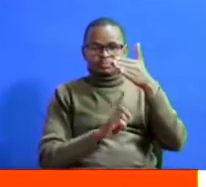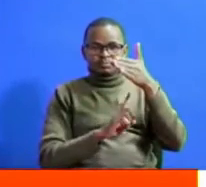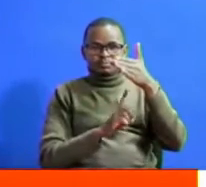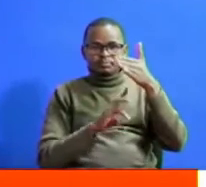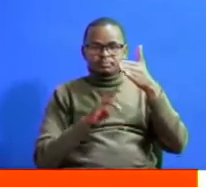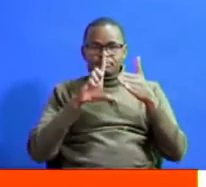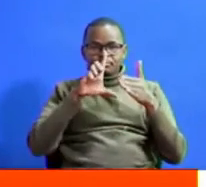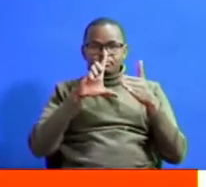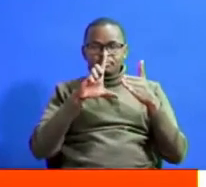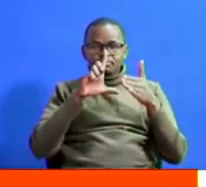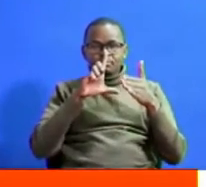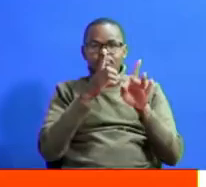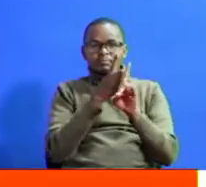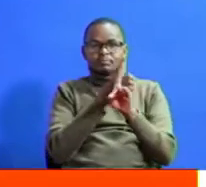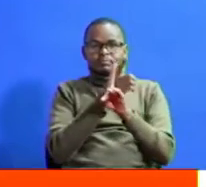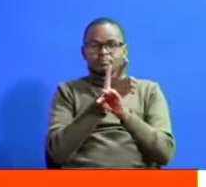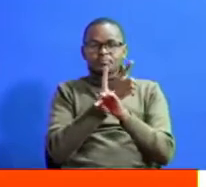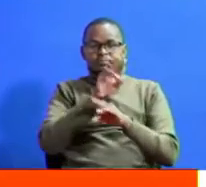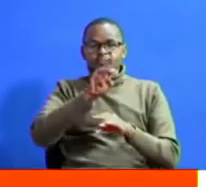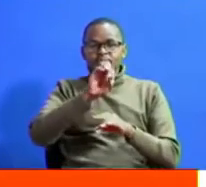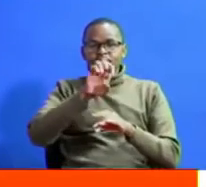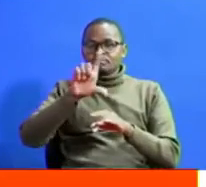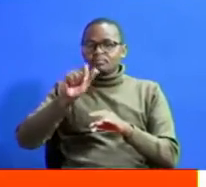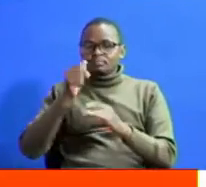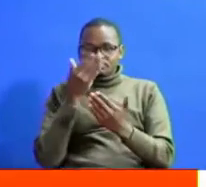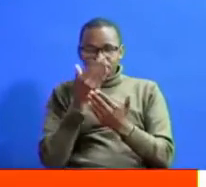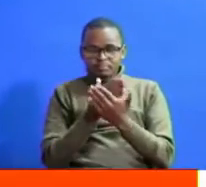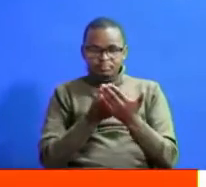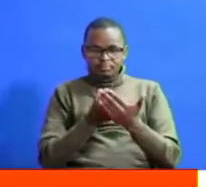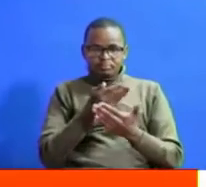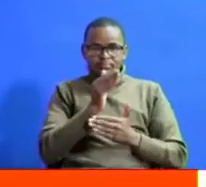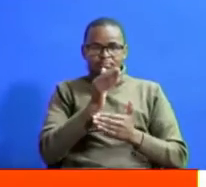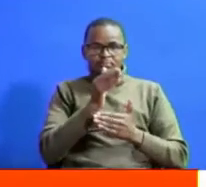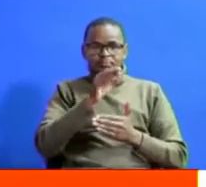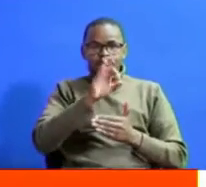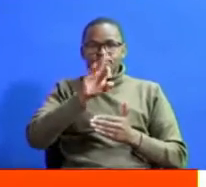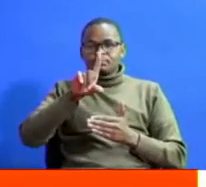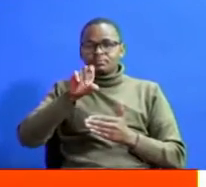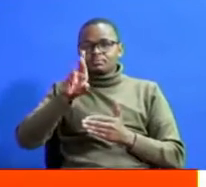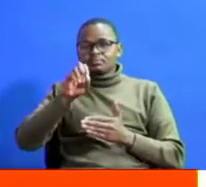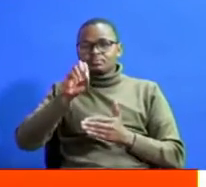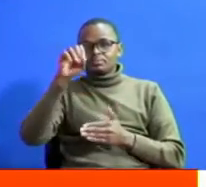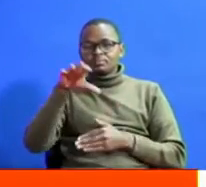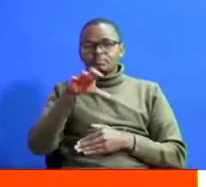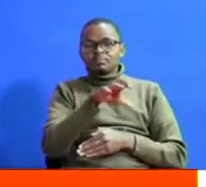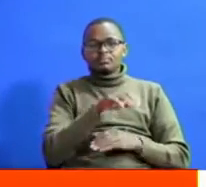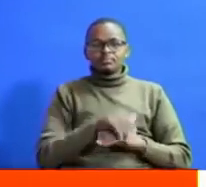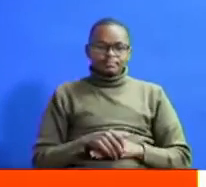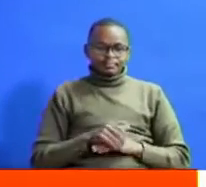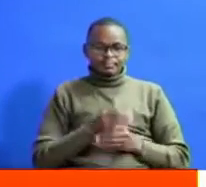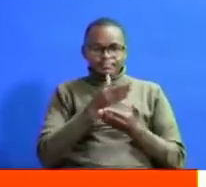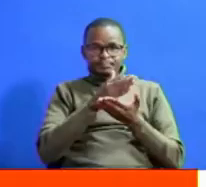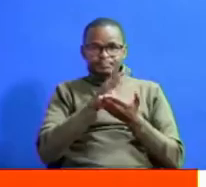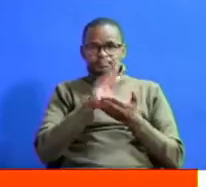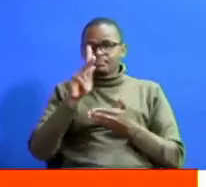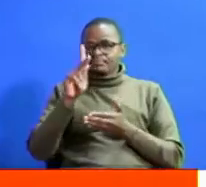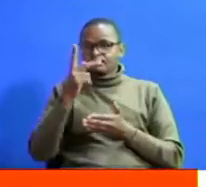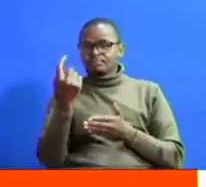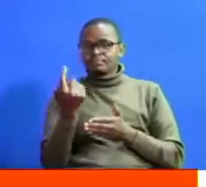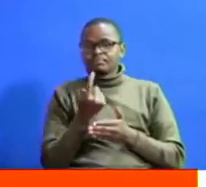will be posted to the different millers to confirm the sale of the maize flour into the market. A section of the Kenya